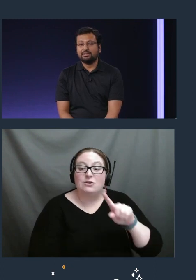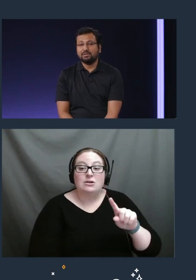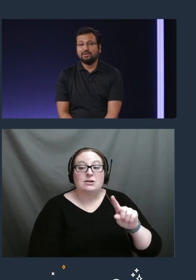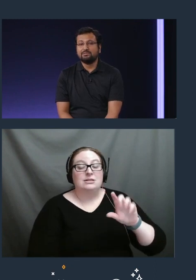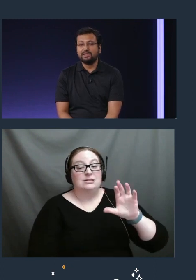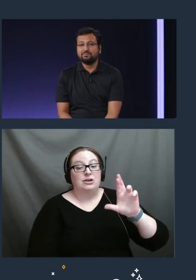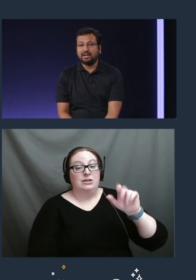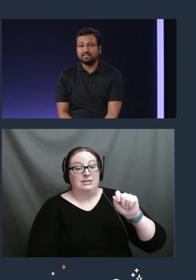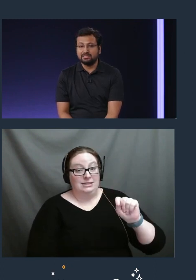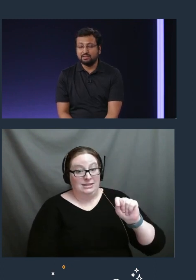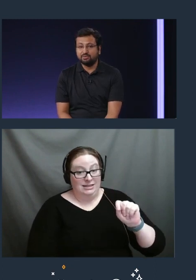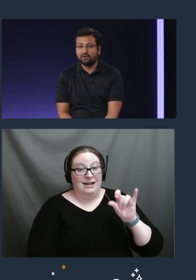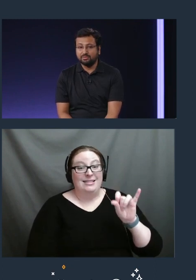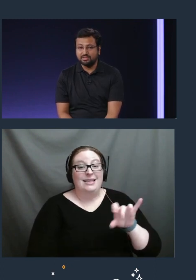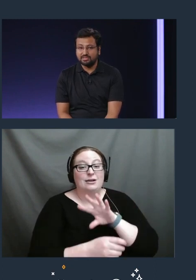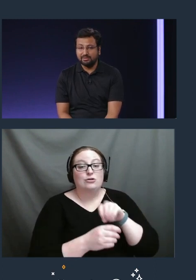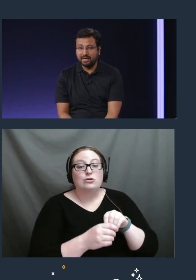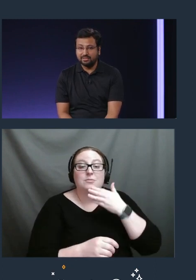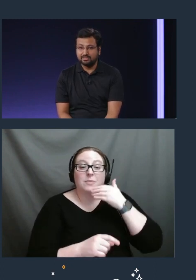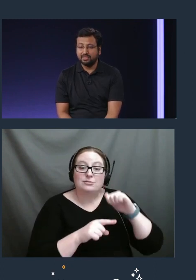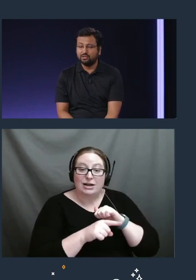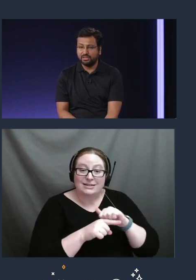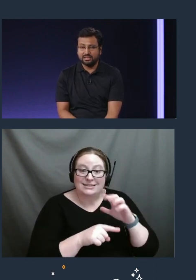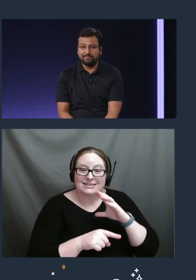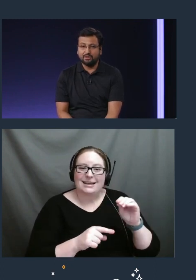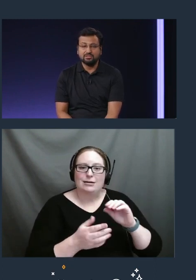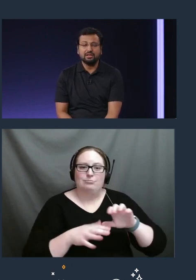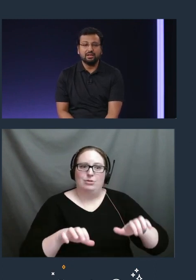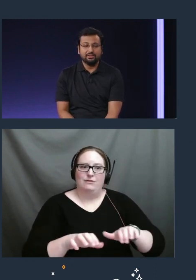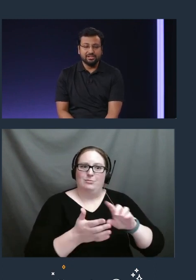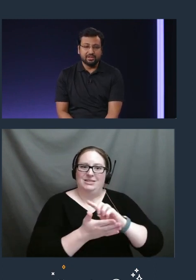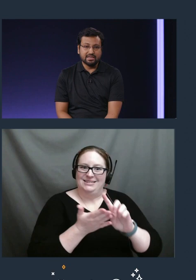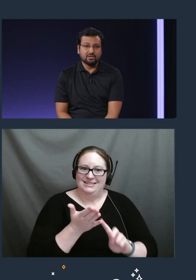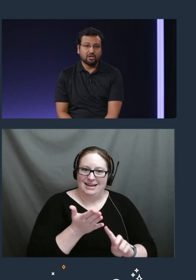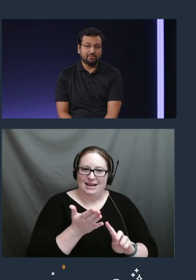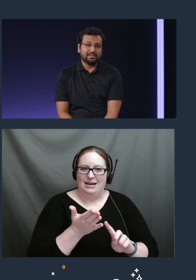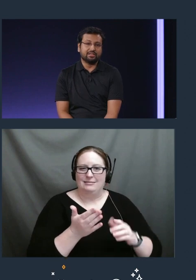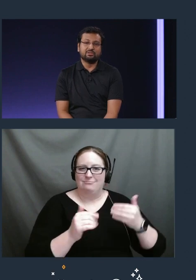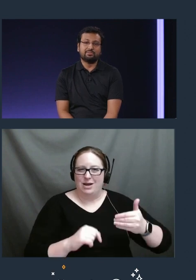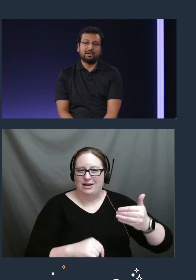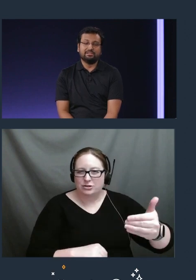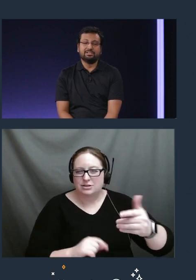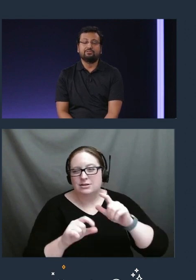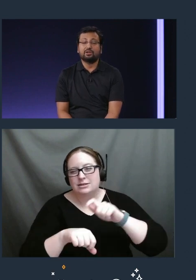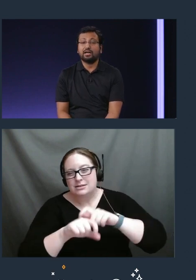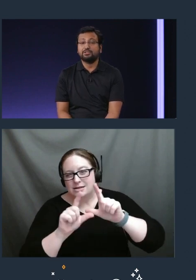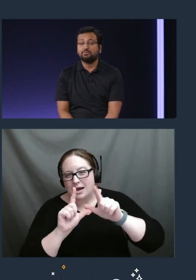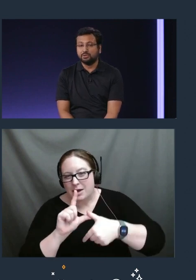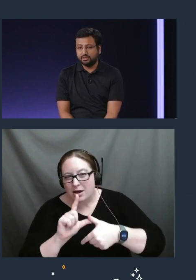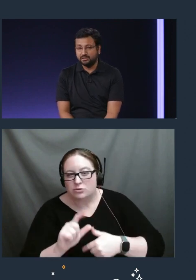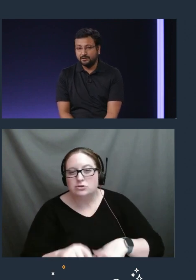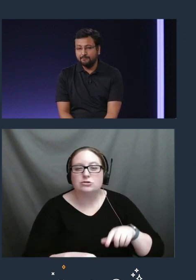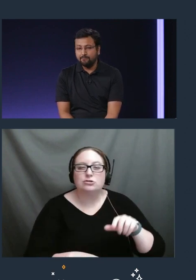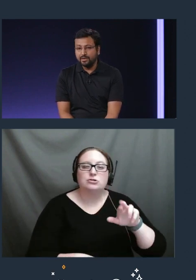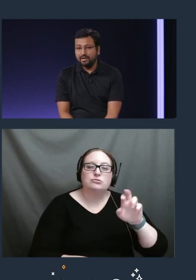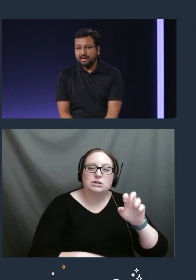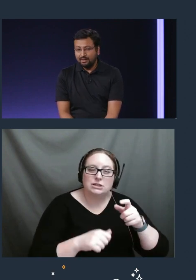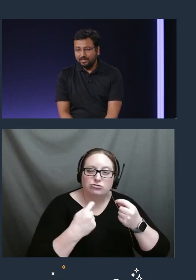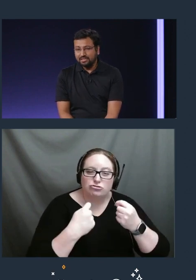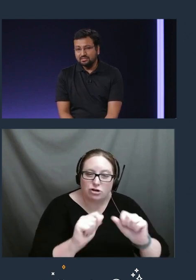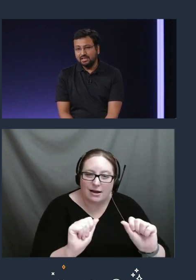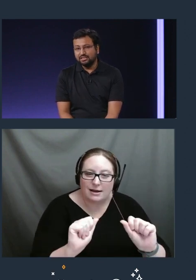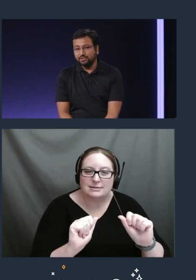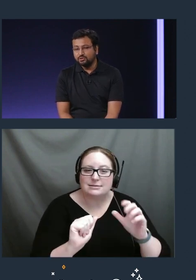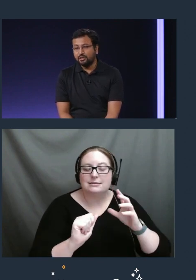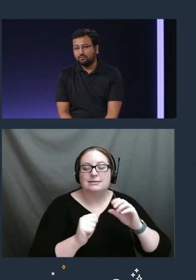client that implements best practices and performance design patterns, including timeouts, retries, automatic request parallelization for high throughput.